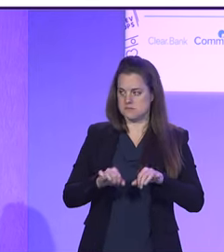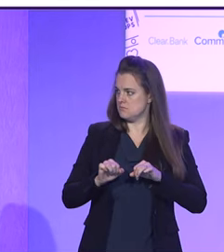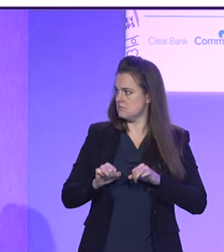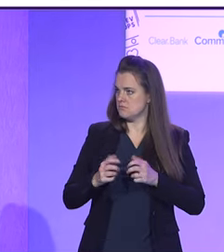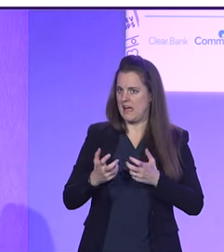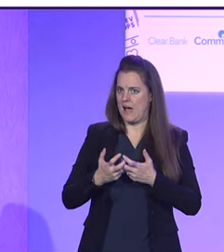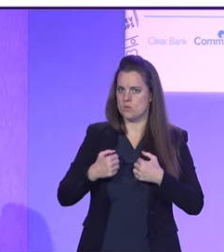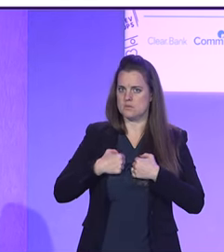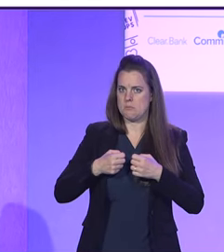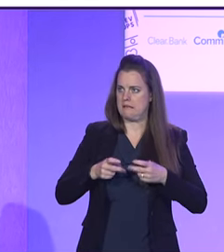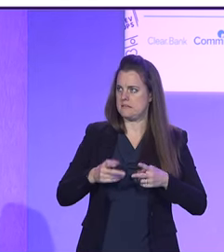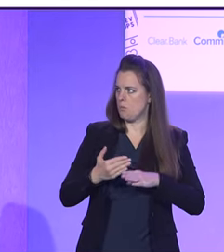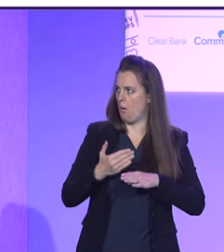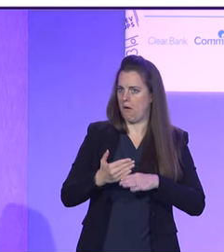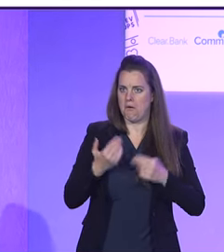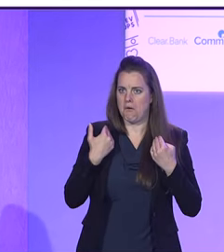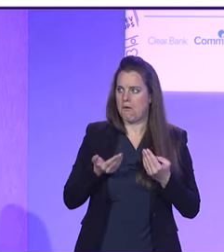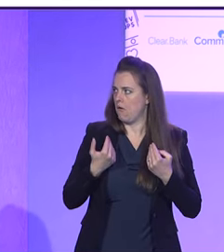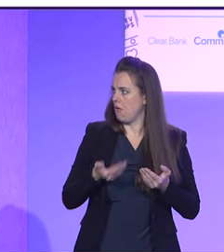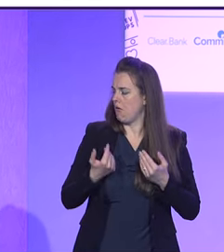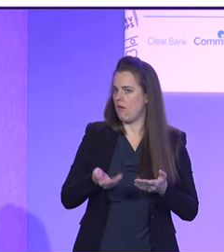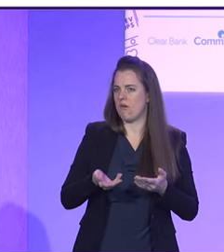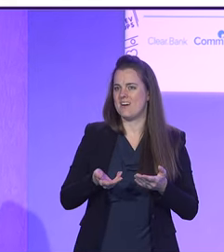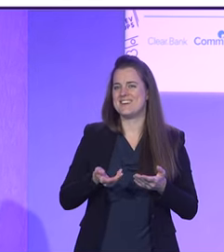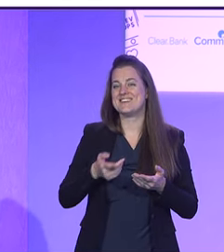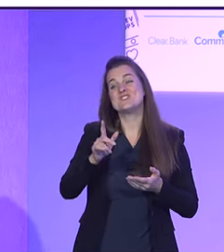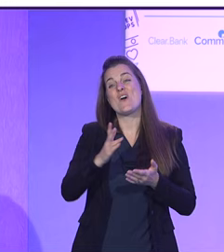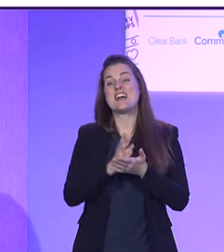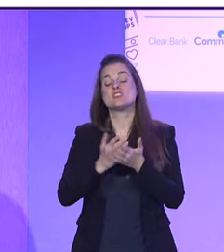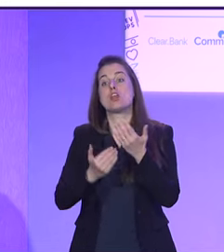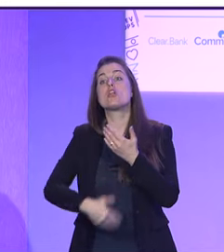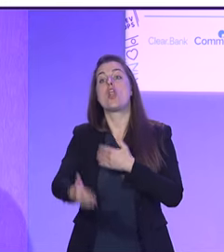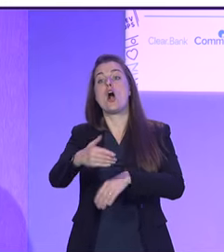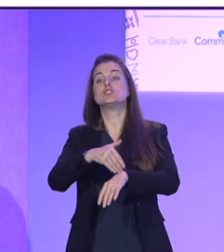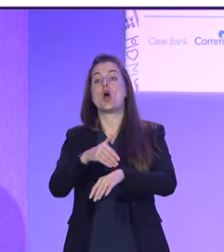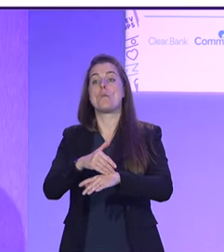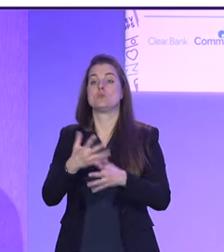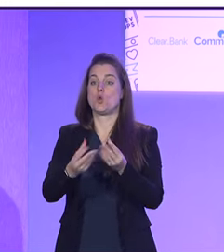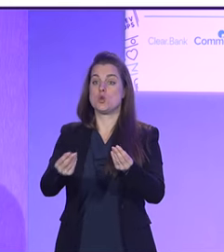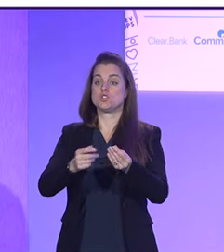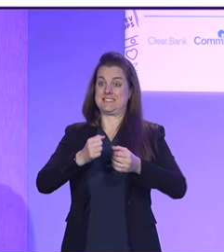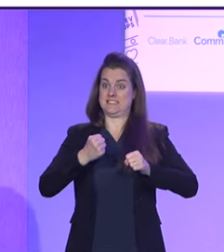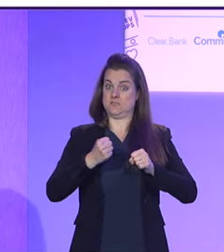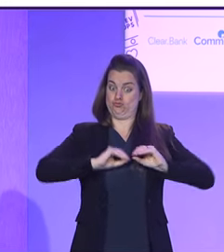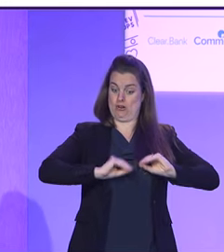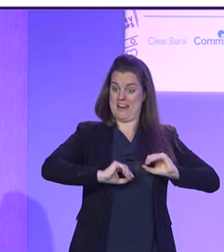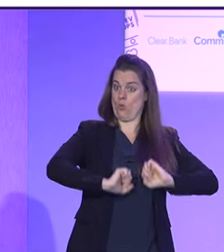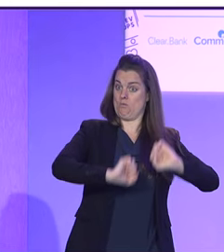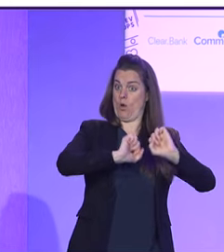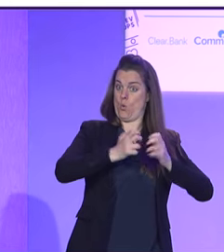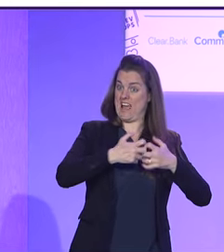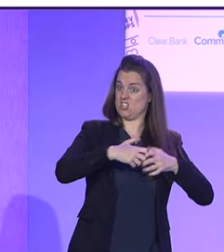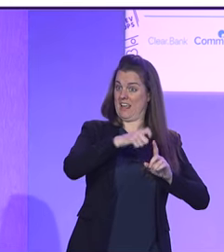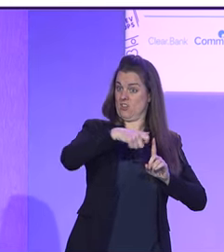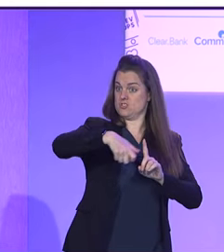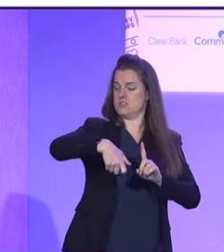long-term solution, which would be train your own engineers in-house and make sure they are educated and empowered enough to, you know, run your own systems,